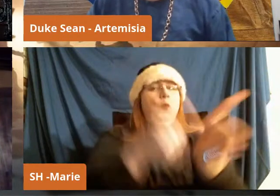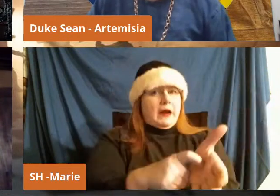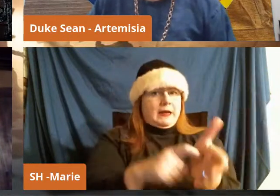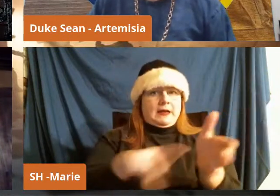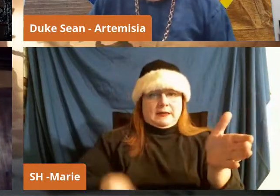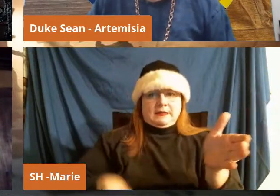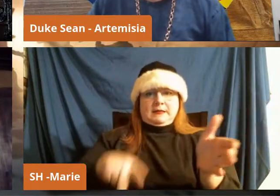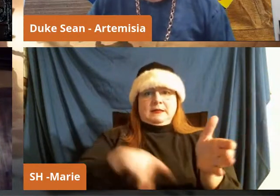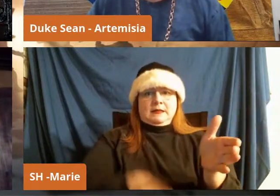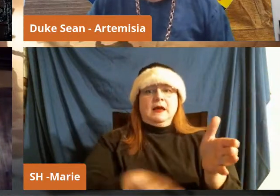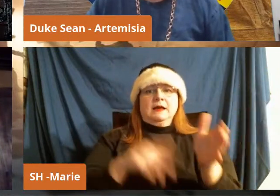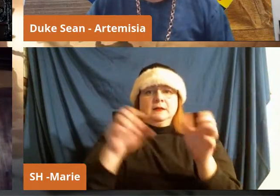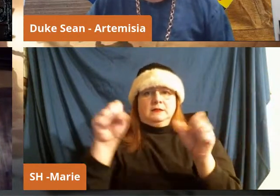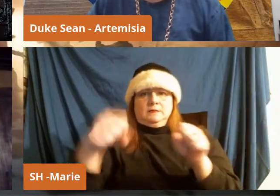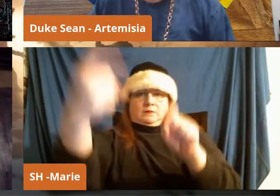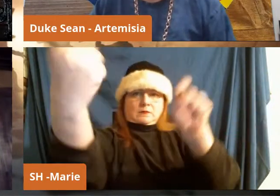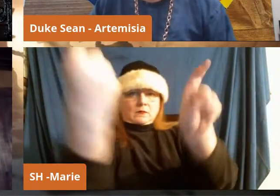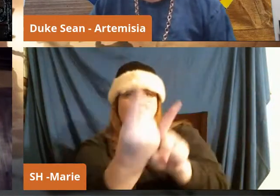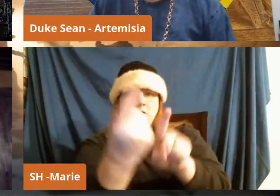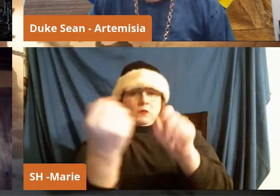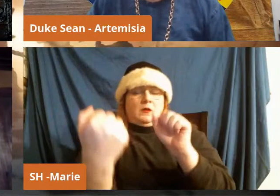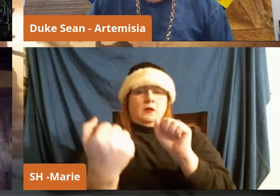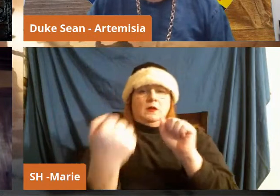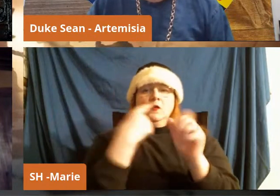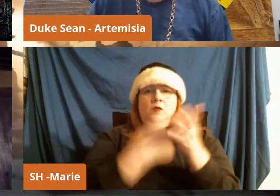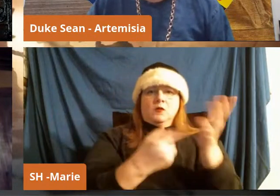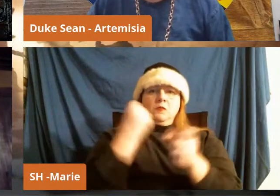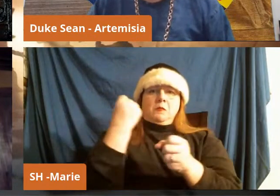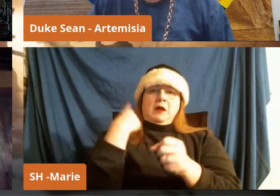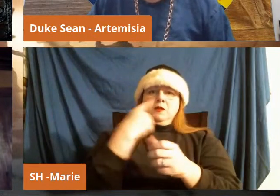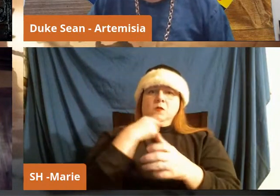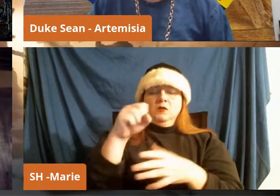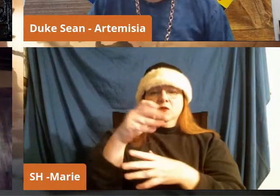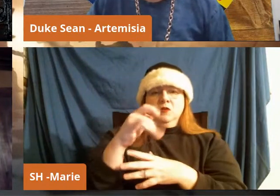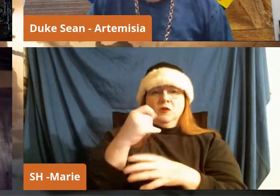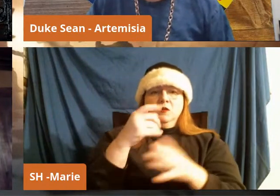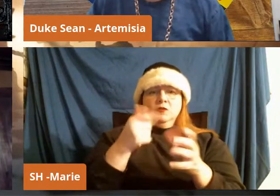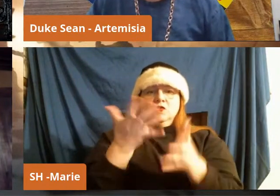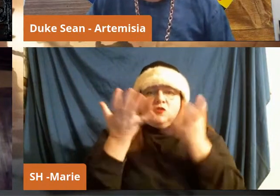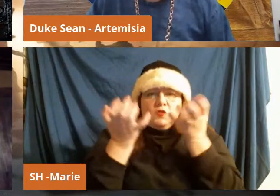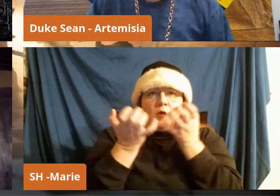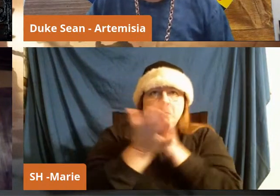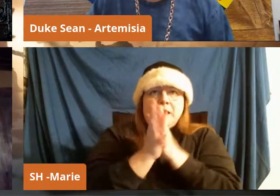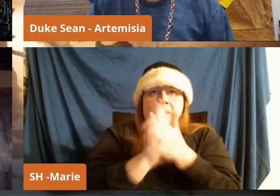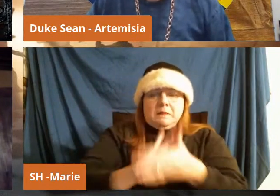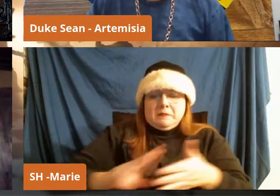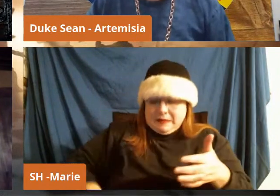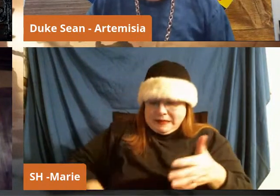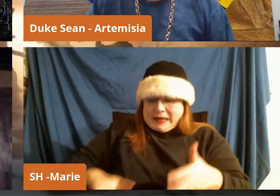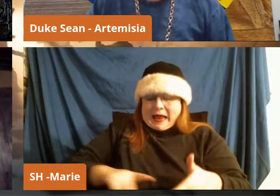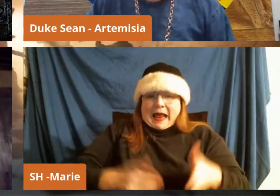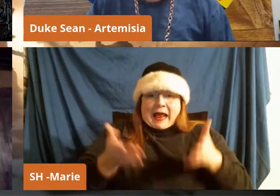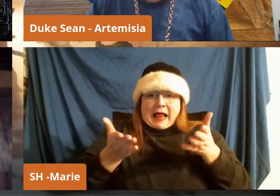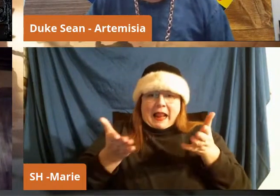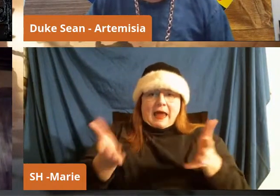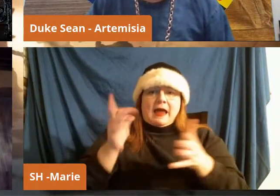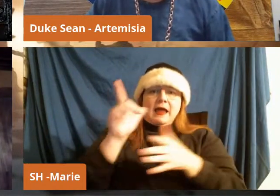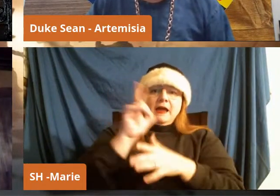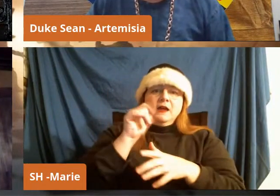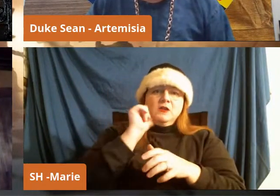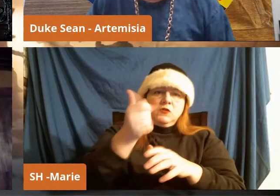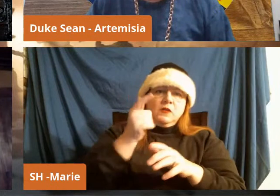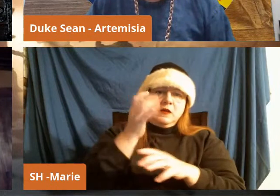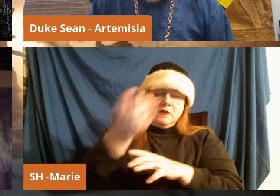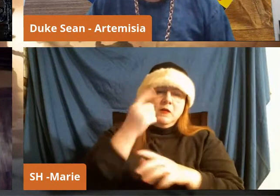knights. Right. And it goes back to what Sean was saying. You're just striving to be knightly. And if you do that, eventually you'll